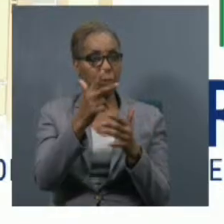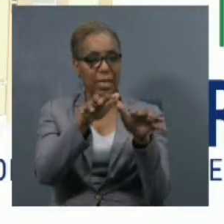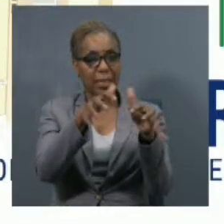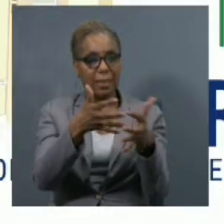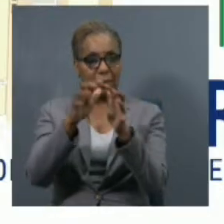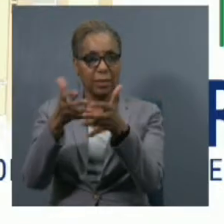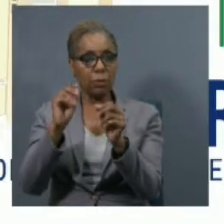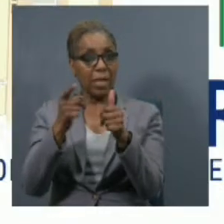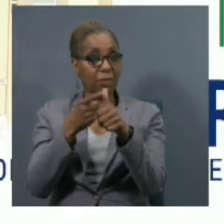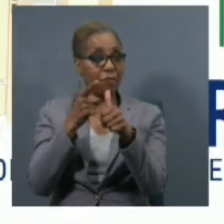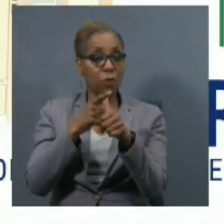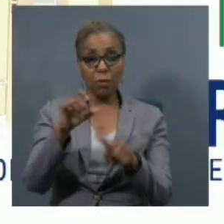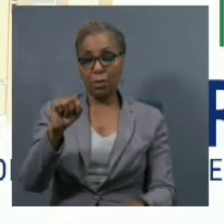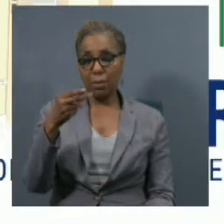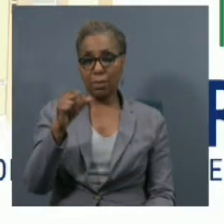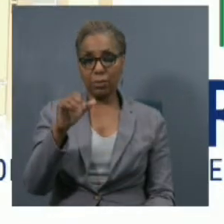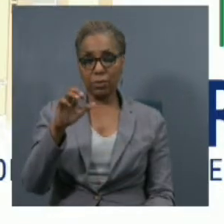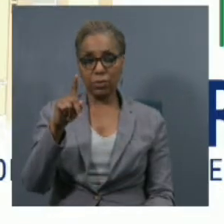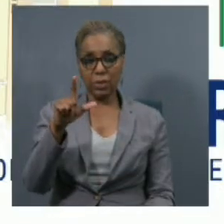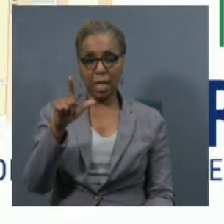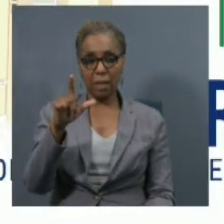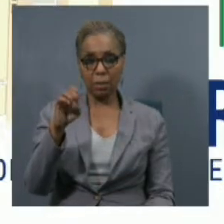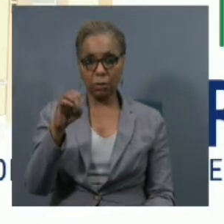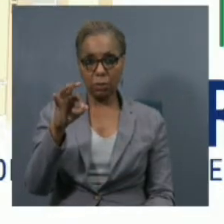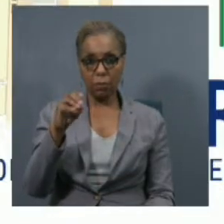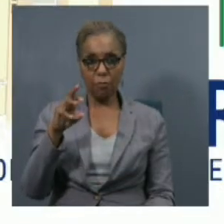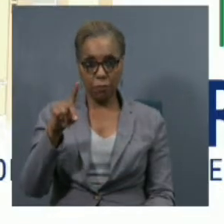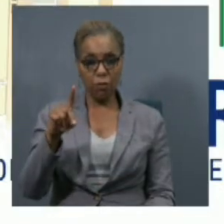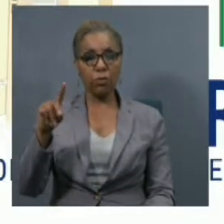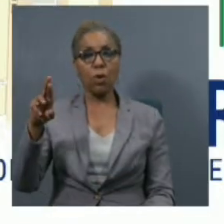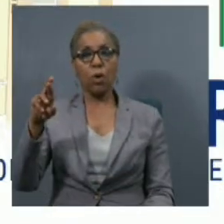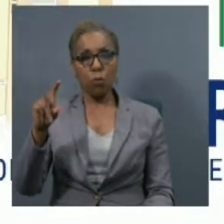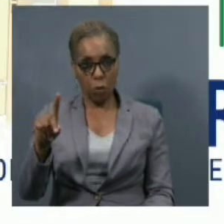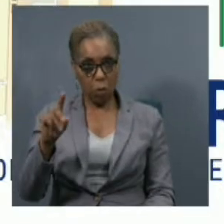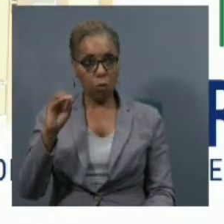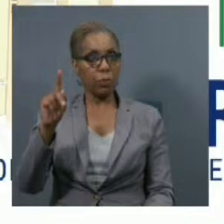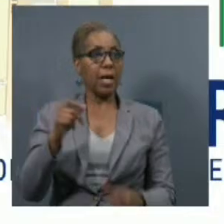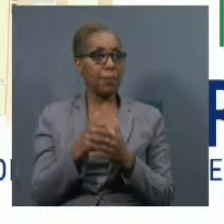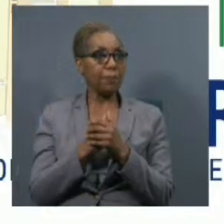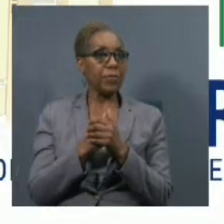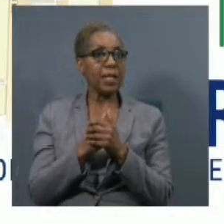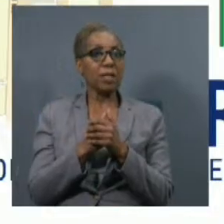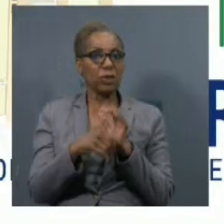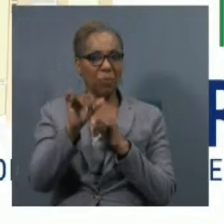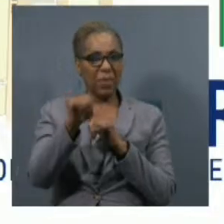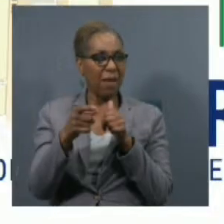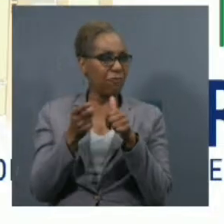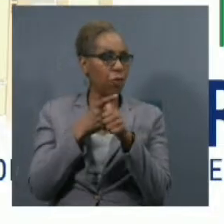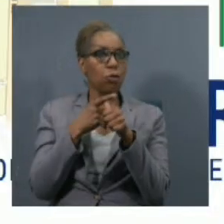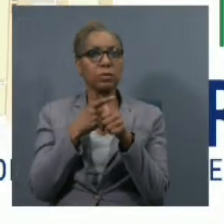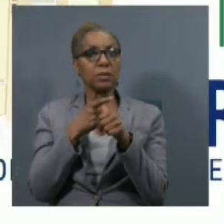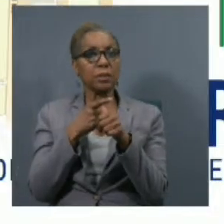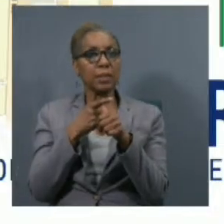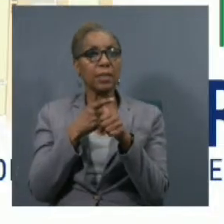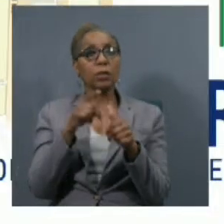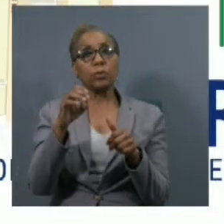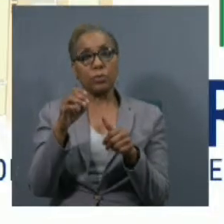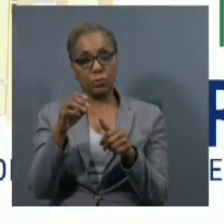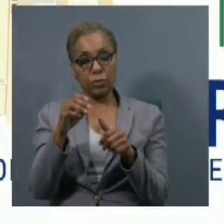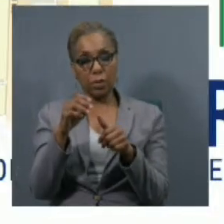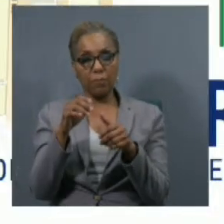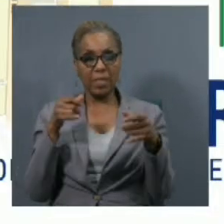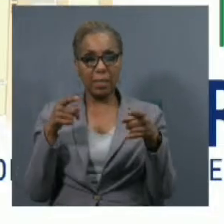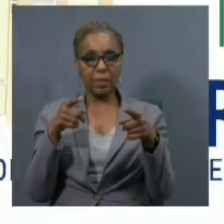one's Shackelford Road from Executive Center Drive down to BJ's Restaurant. That's that first signal south of the